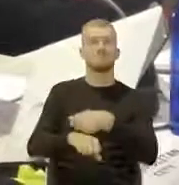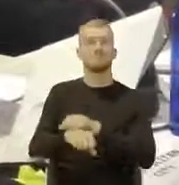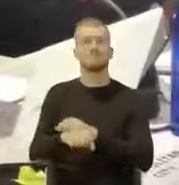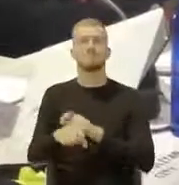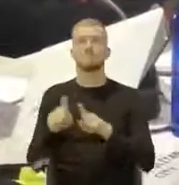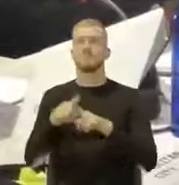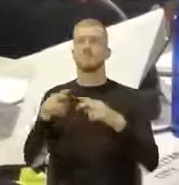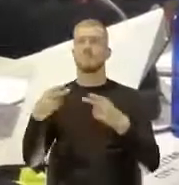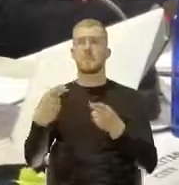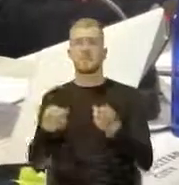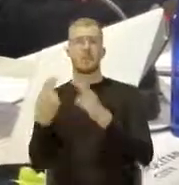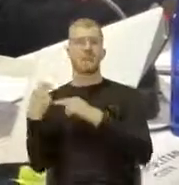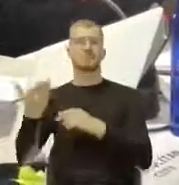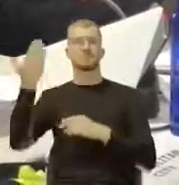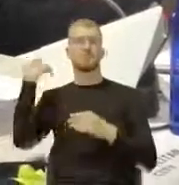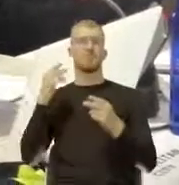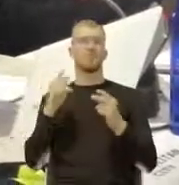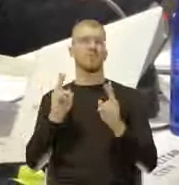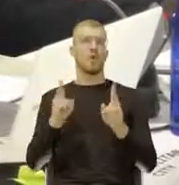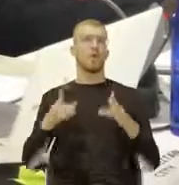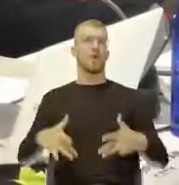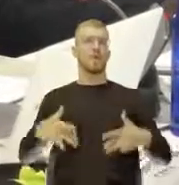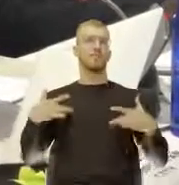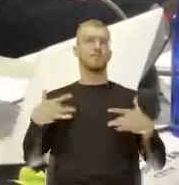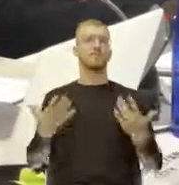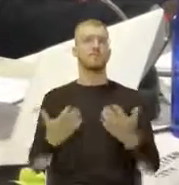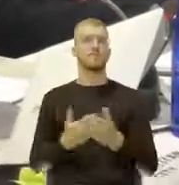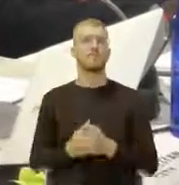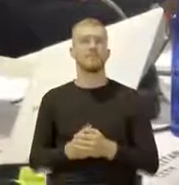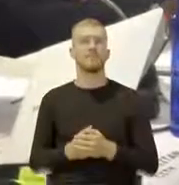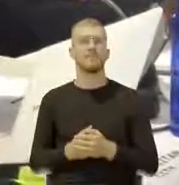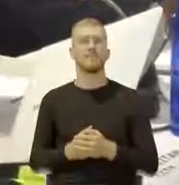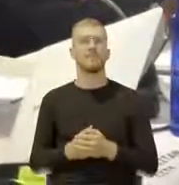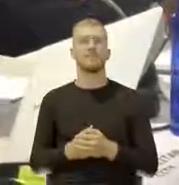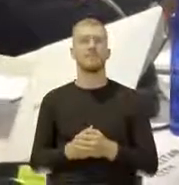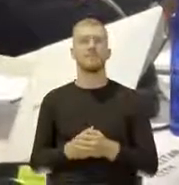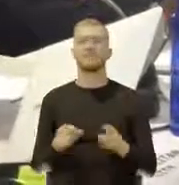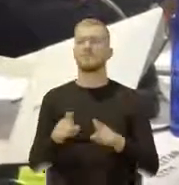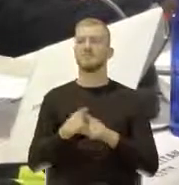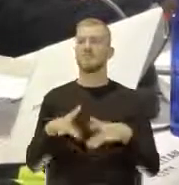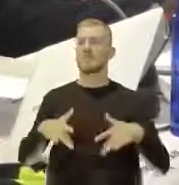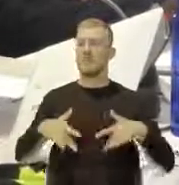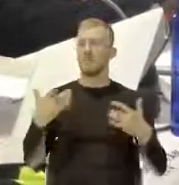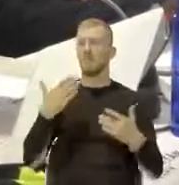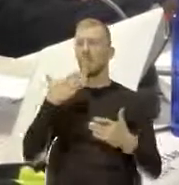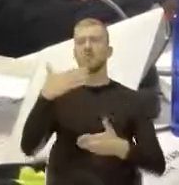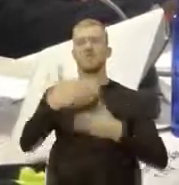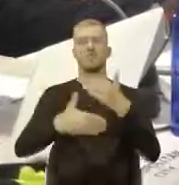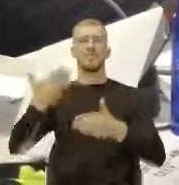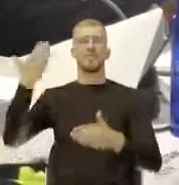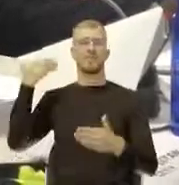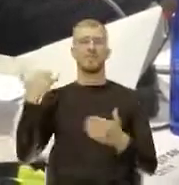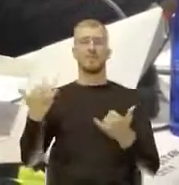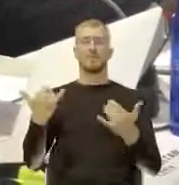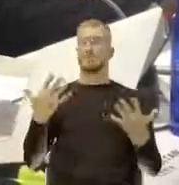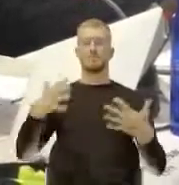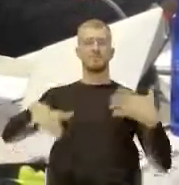policies and activities, including our quest for the new urban agenda.